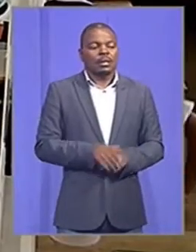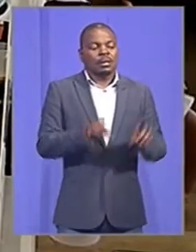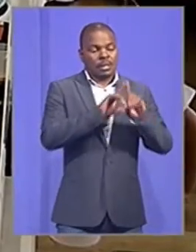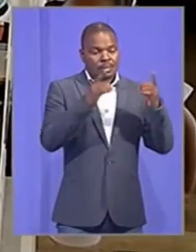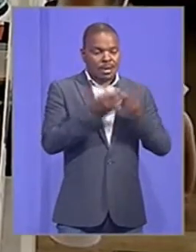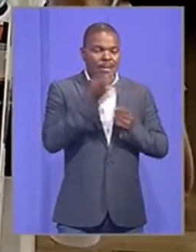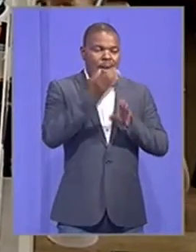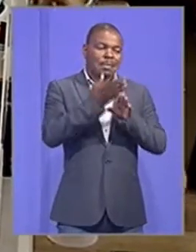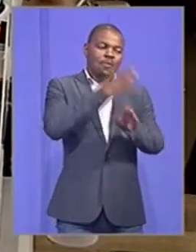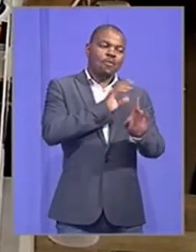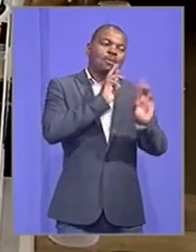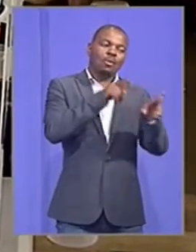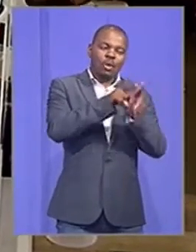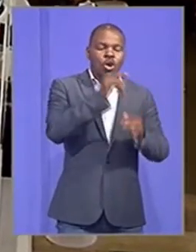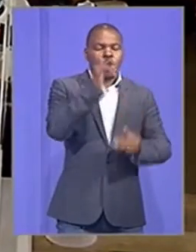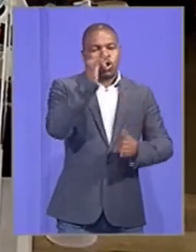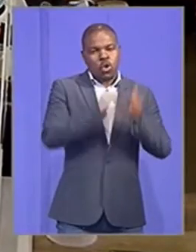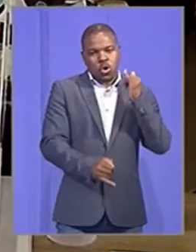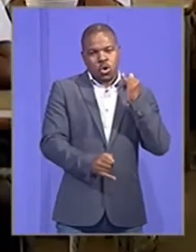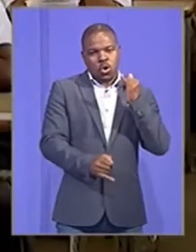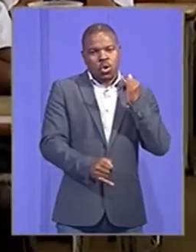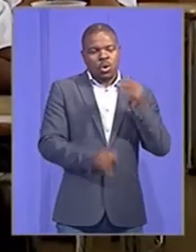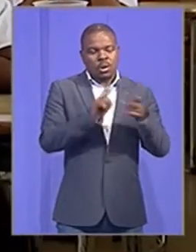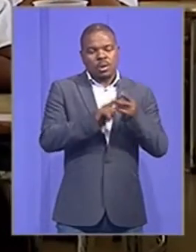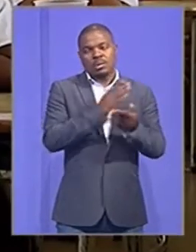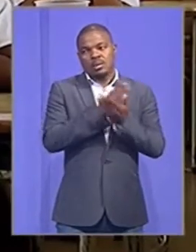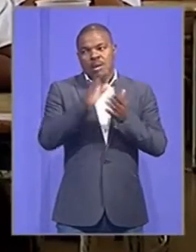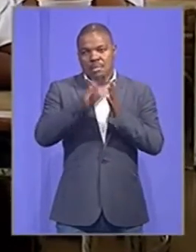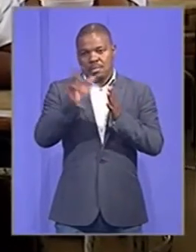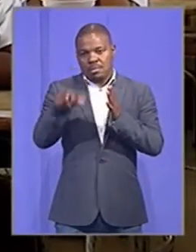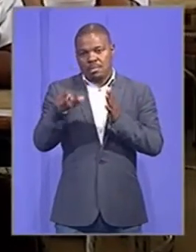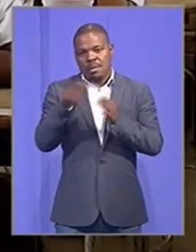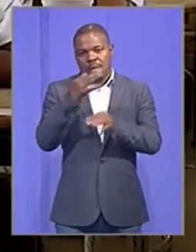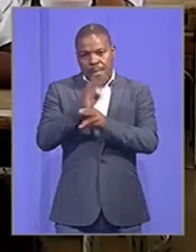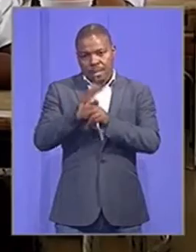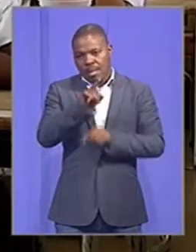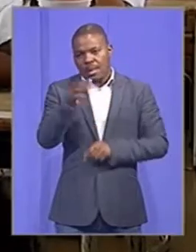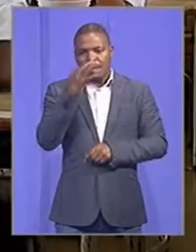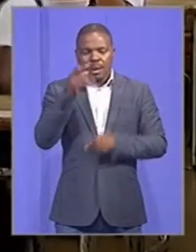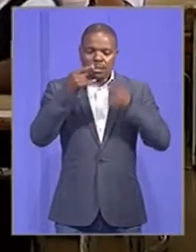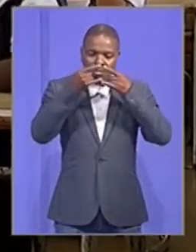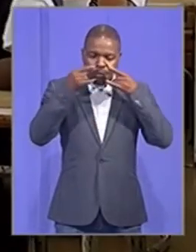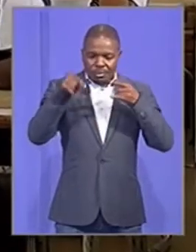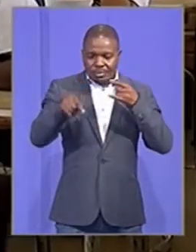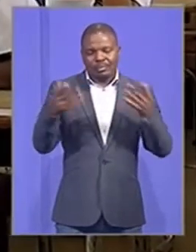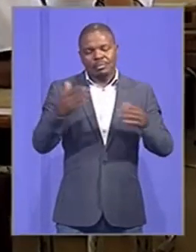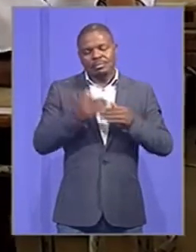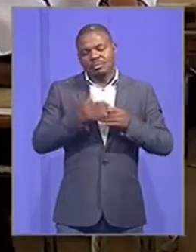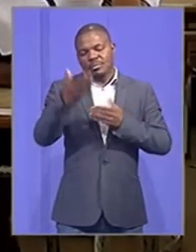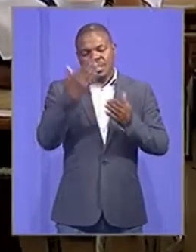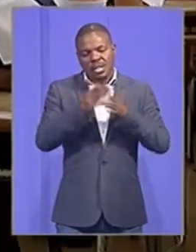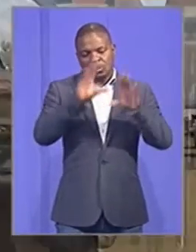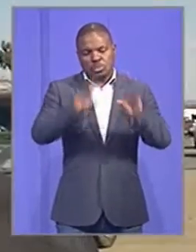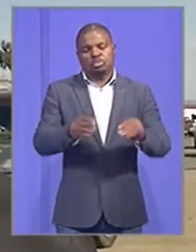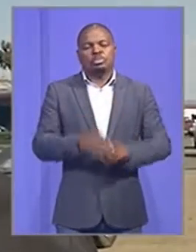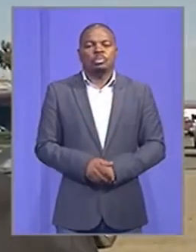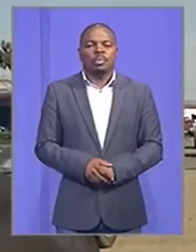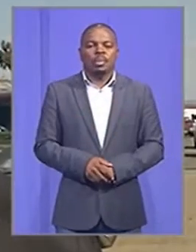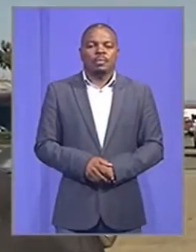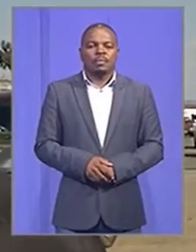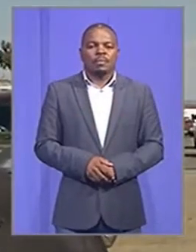le phoso mo pegelong e e fetileng. Bangwe ba batsadi bone ba ne ba dumela fa go rwadiwa ga dithibanko le molomo go tlile go kgotlhisiwa.